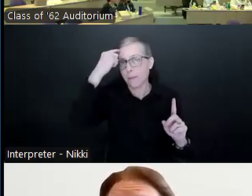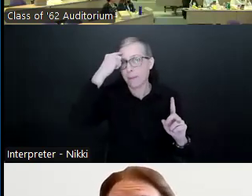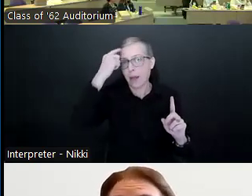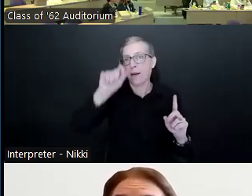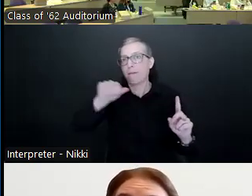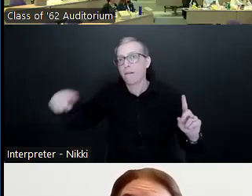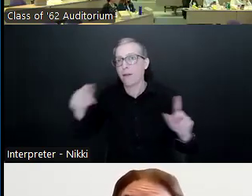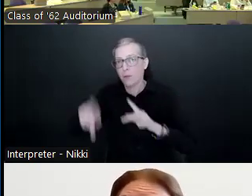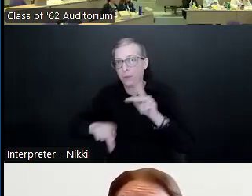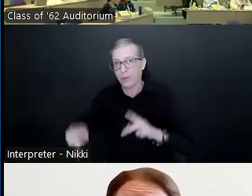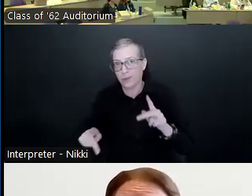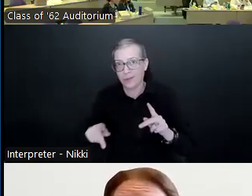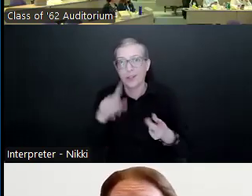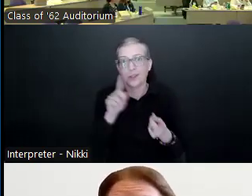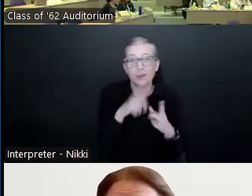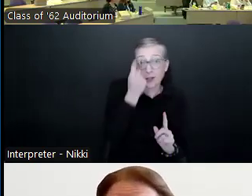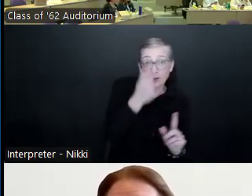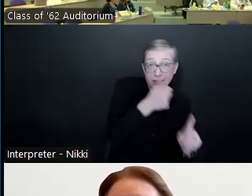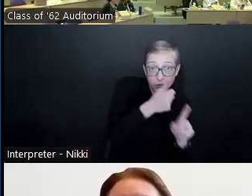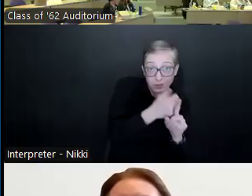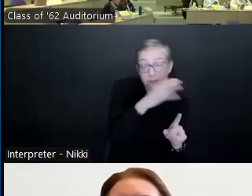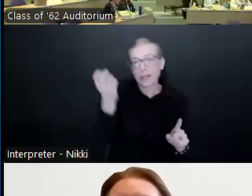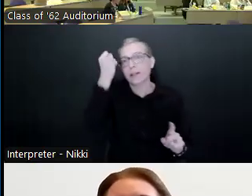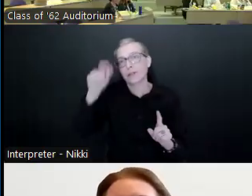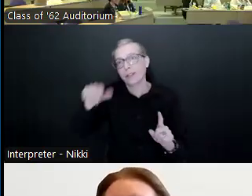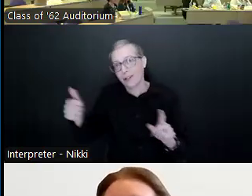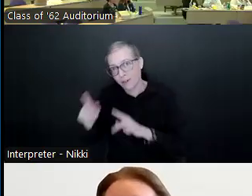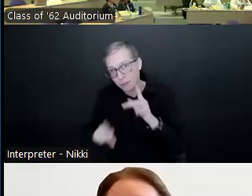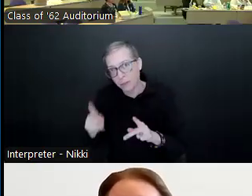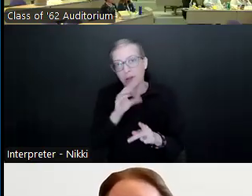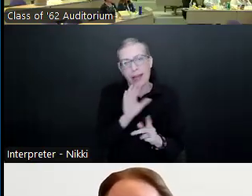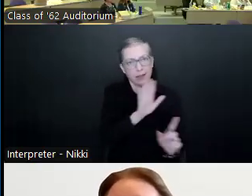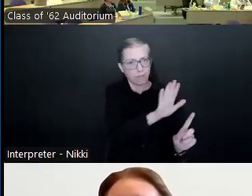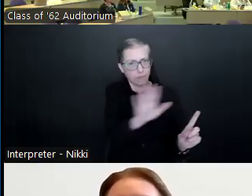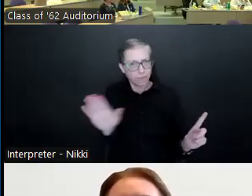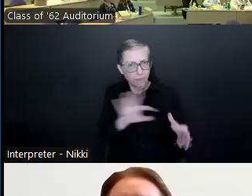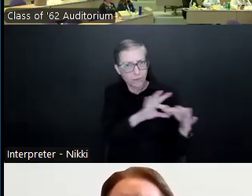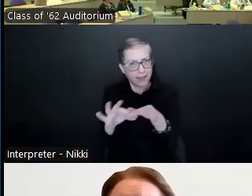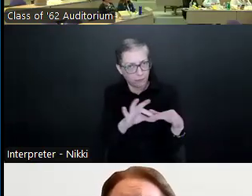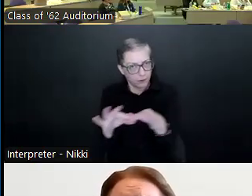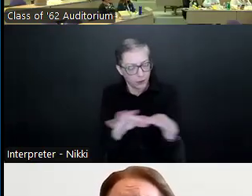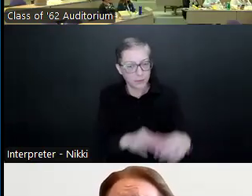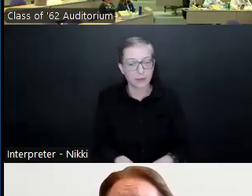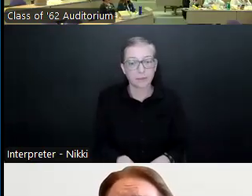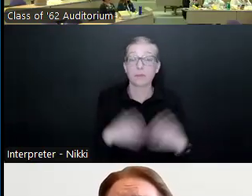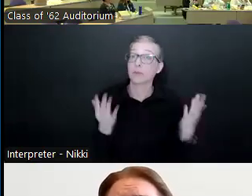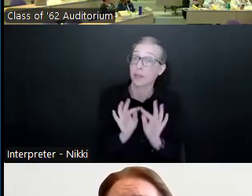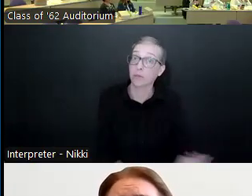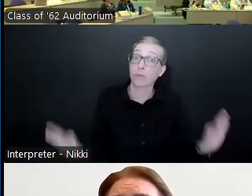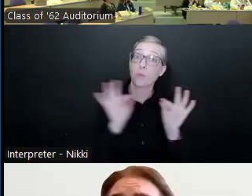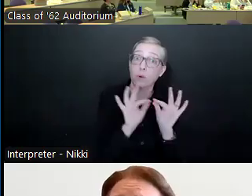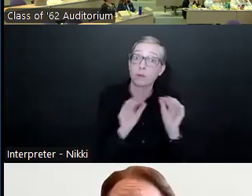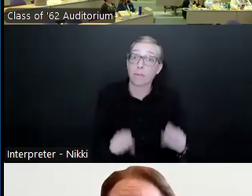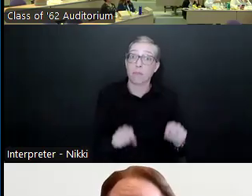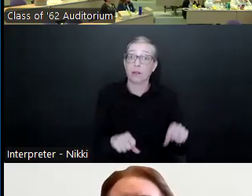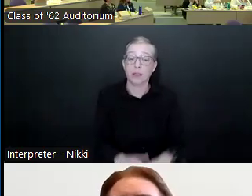sense of other people and your relationships. So it is a very important capacity. It is something that helps us